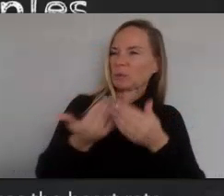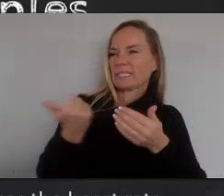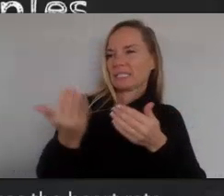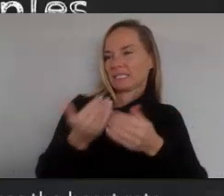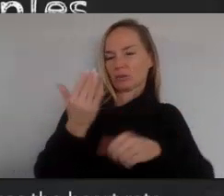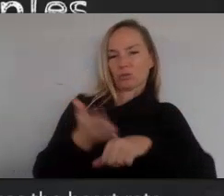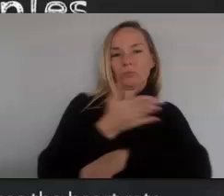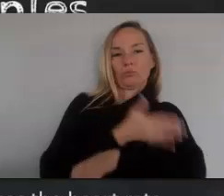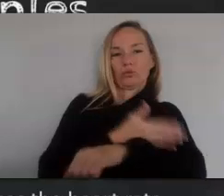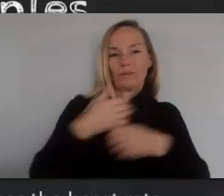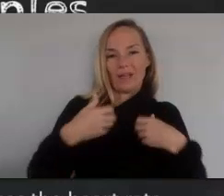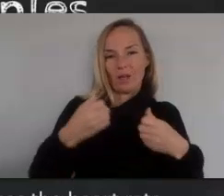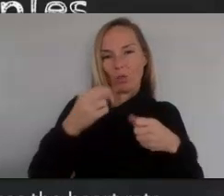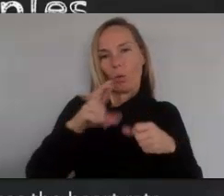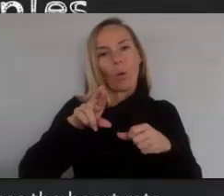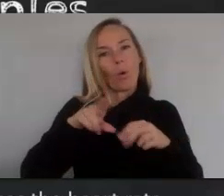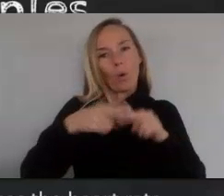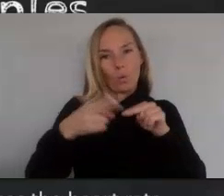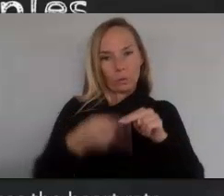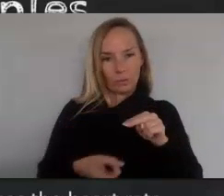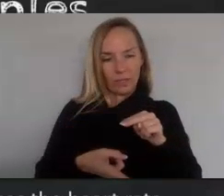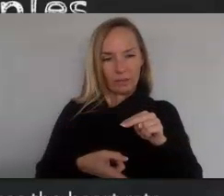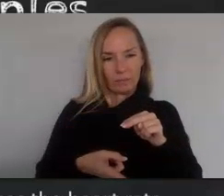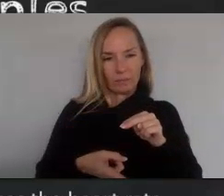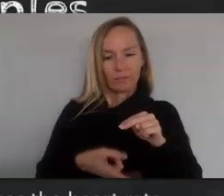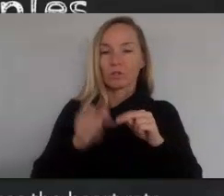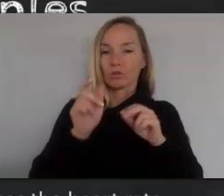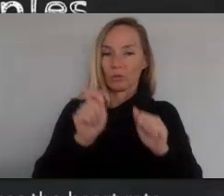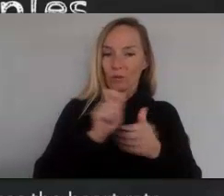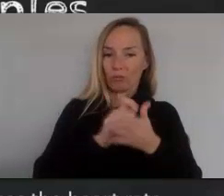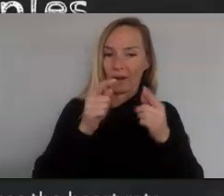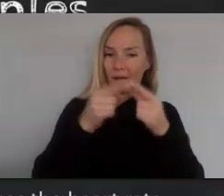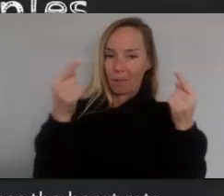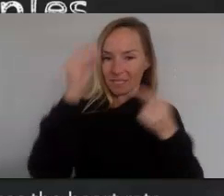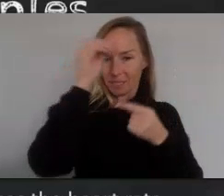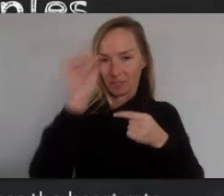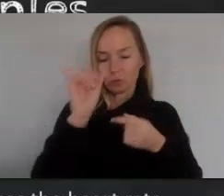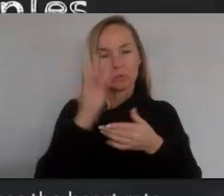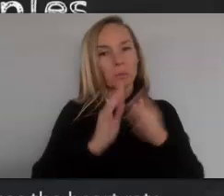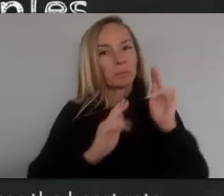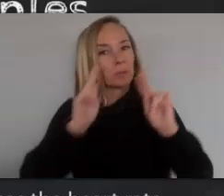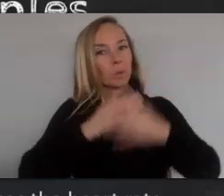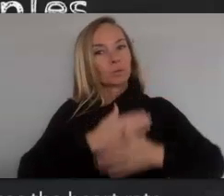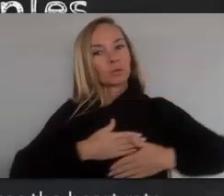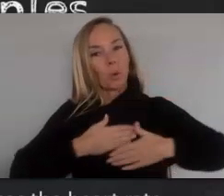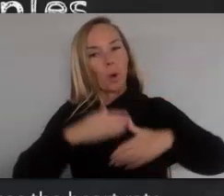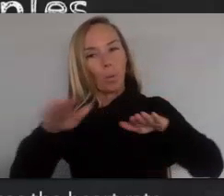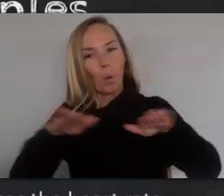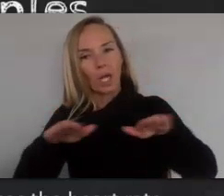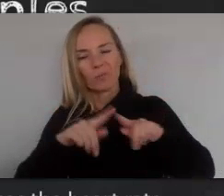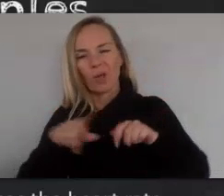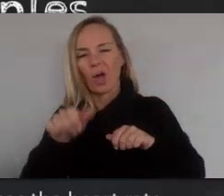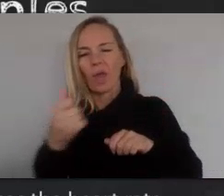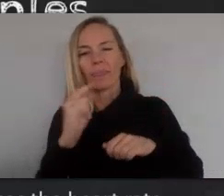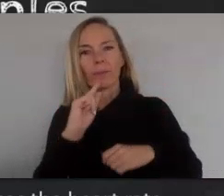help weight loss. You could also write about opposite opinions. Some people enjoy walking, but others prefer